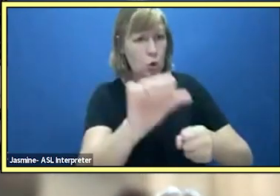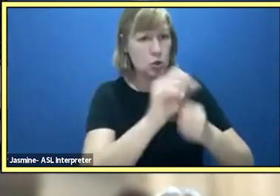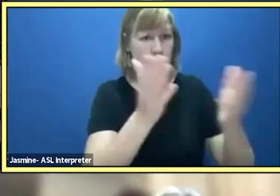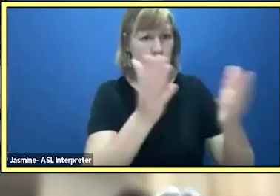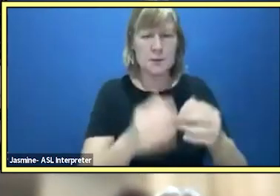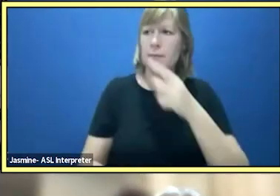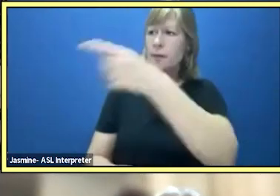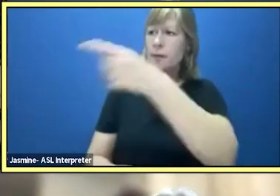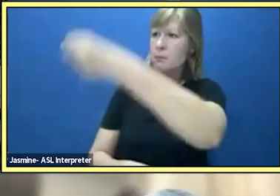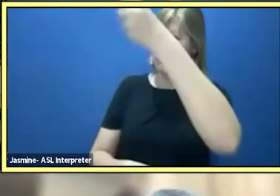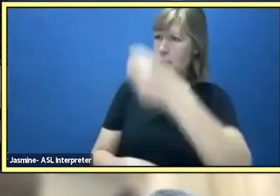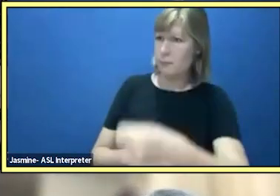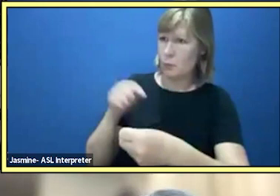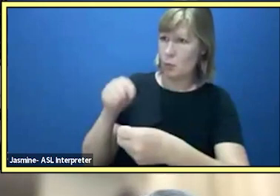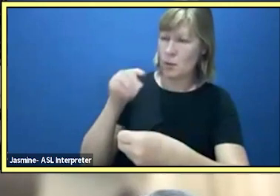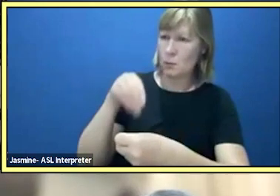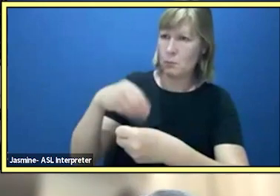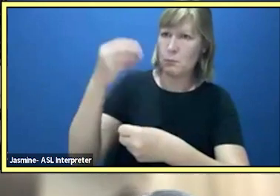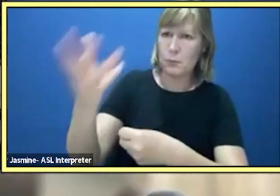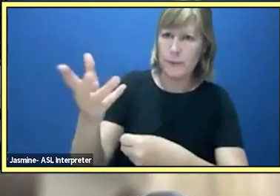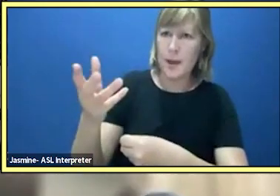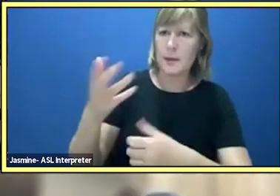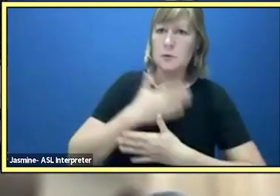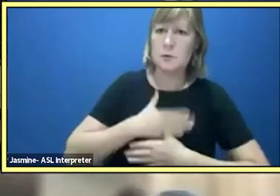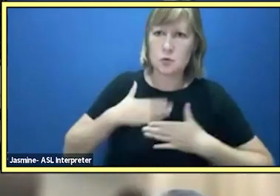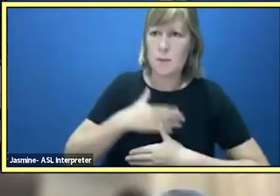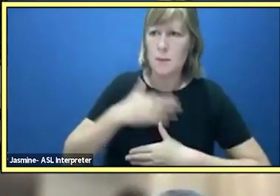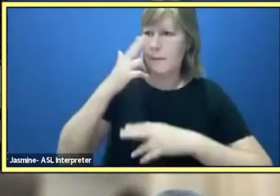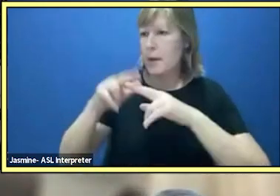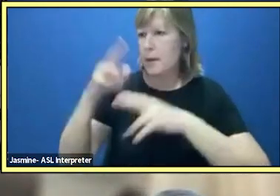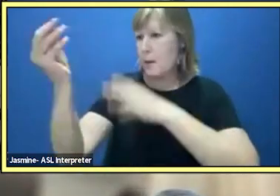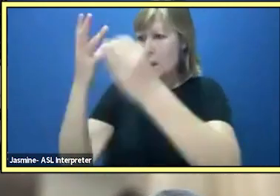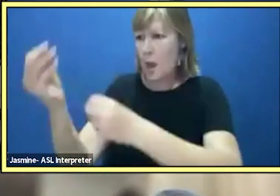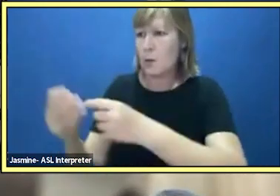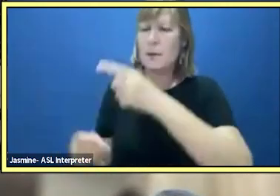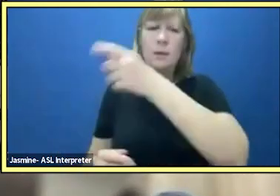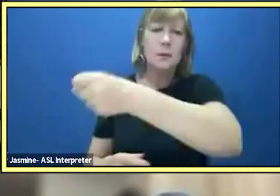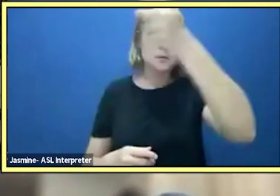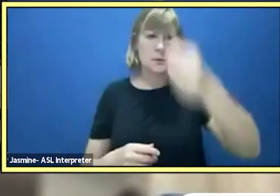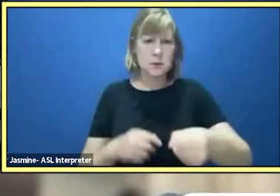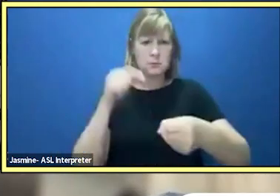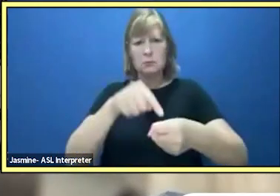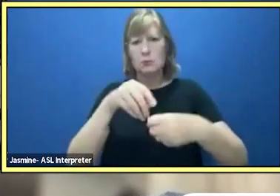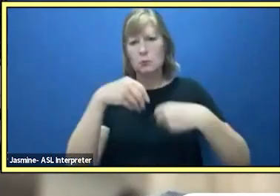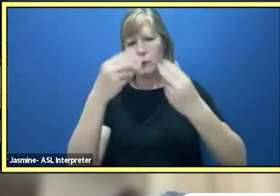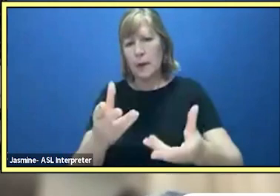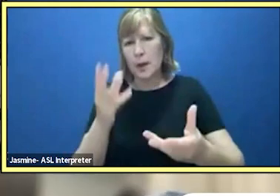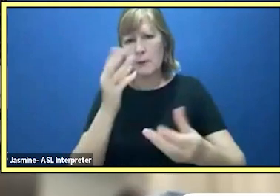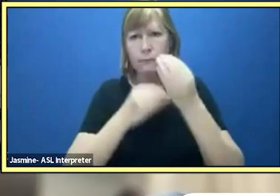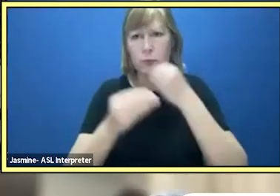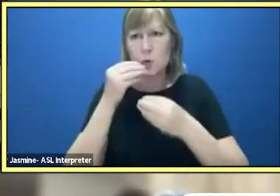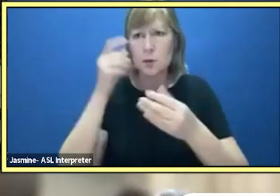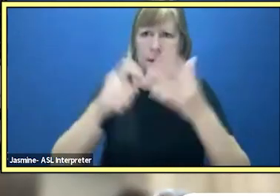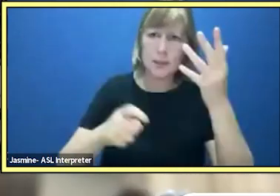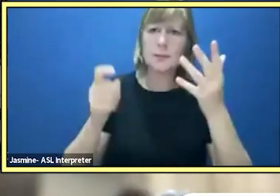plan, that's what the focus is. What does the person need and want? That's the starting point. So you mentioned that Rhode Island